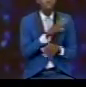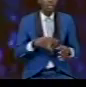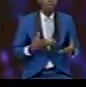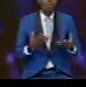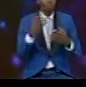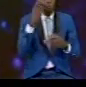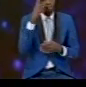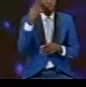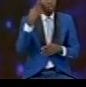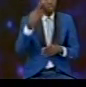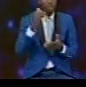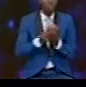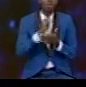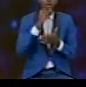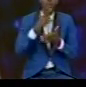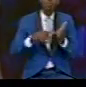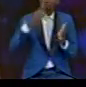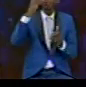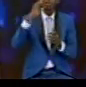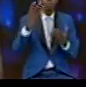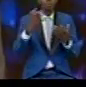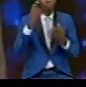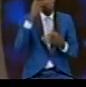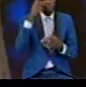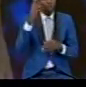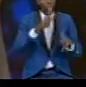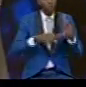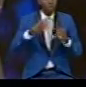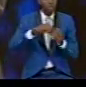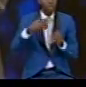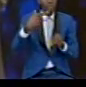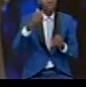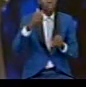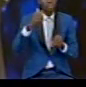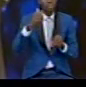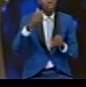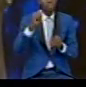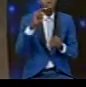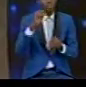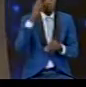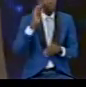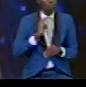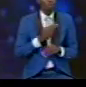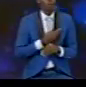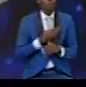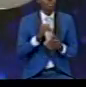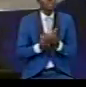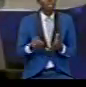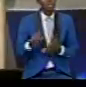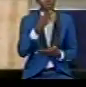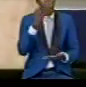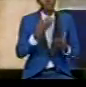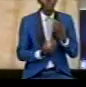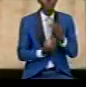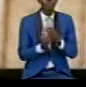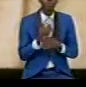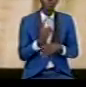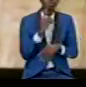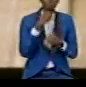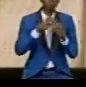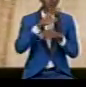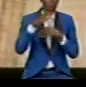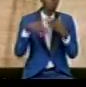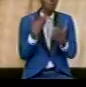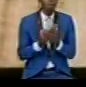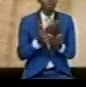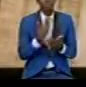what God wants for us, that ye may grow up in all things. In